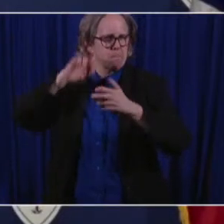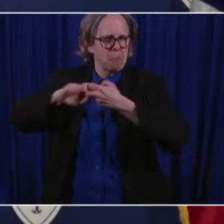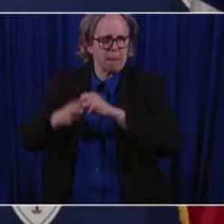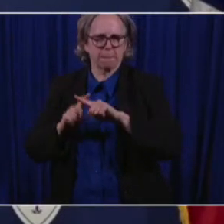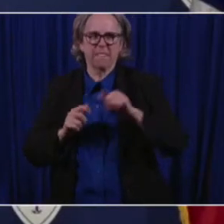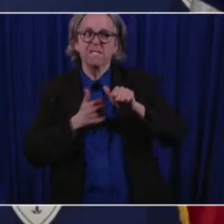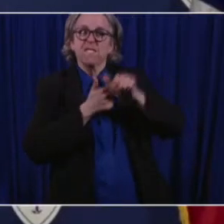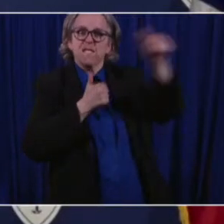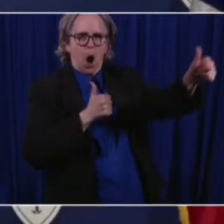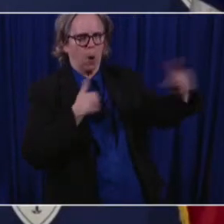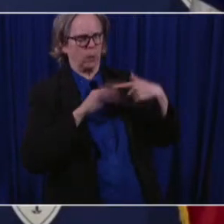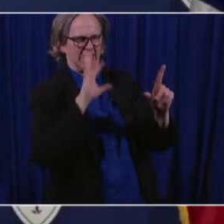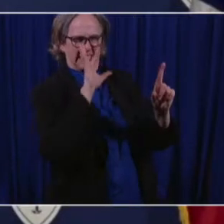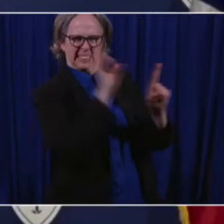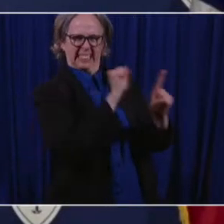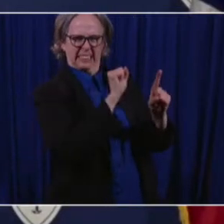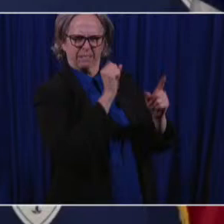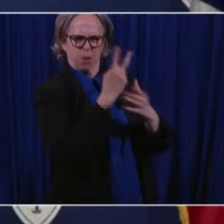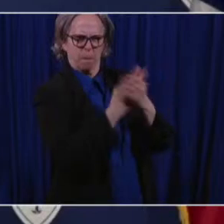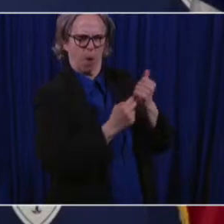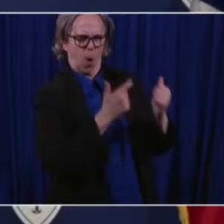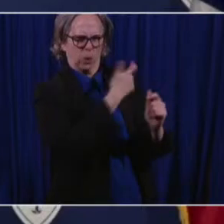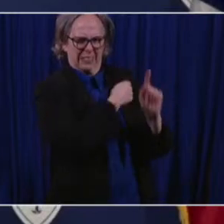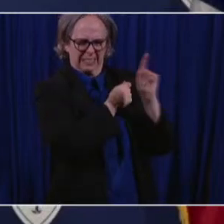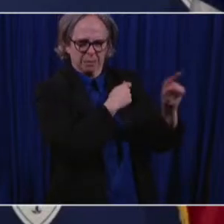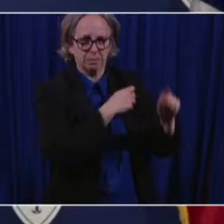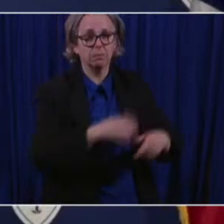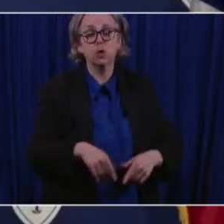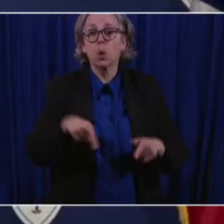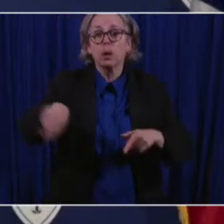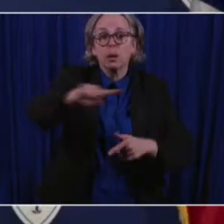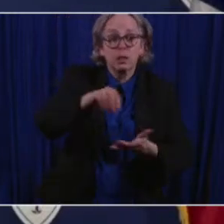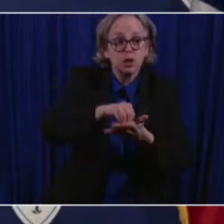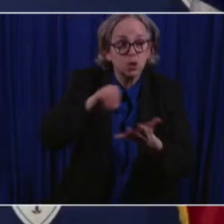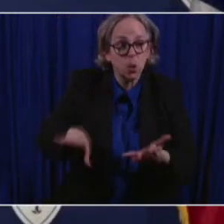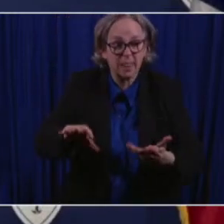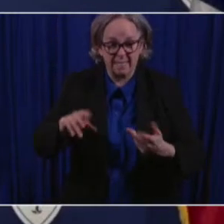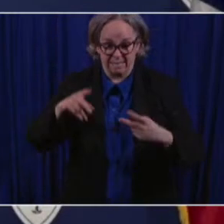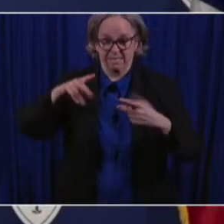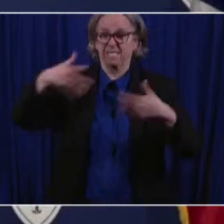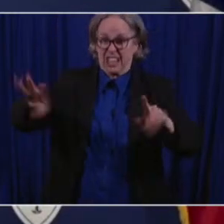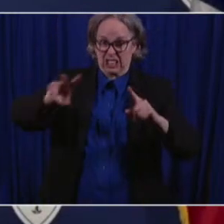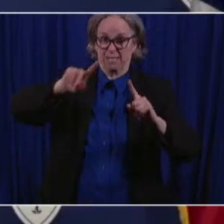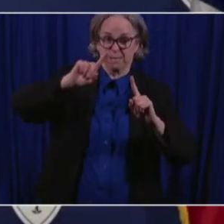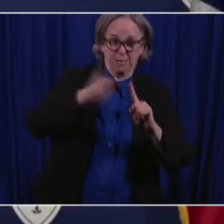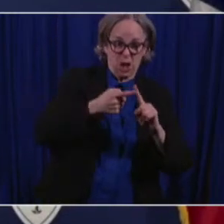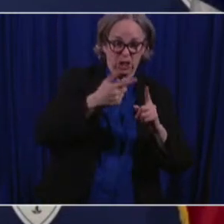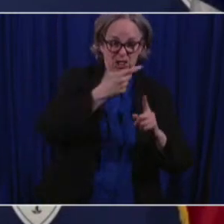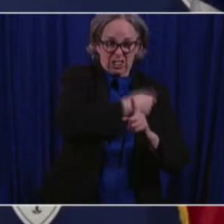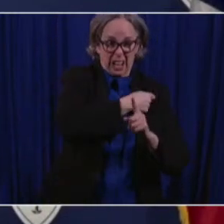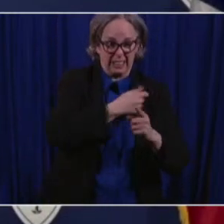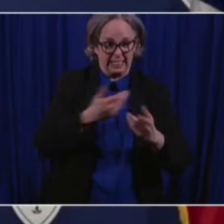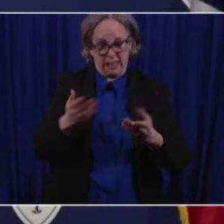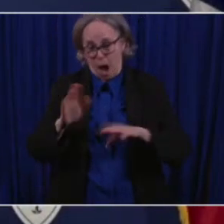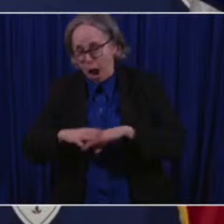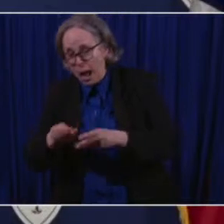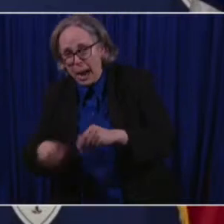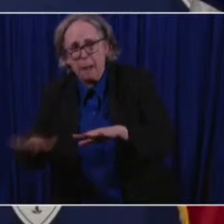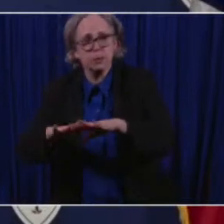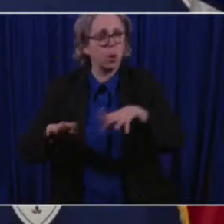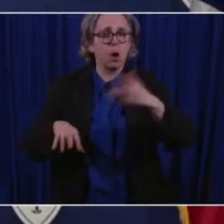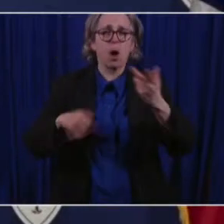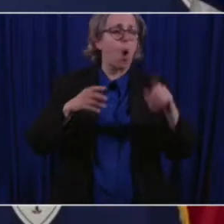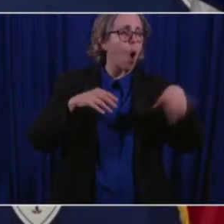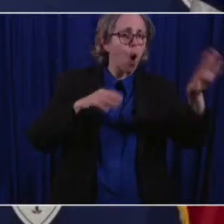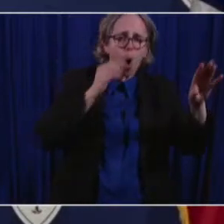to get the second shot. That's the protocol. That's what people should do. We encourage them to do that. We also know for those who, for whatever